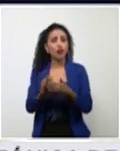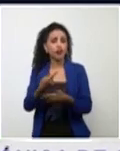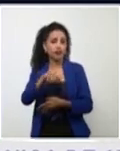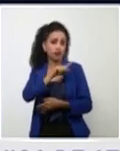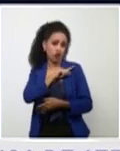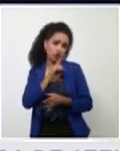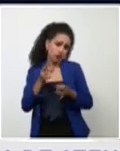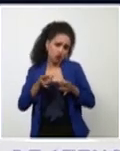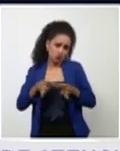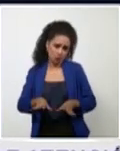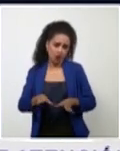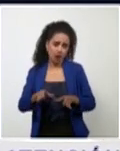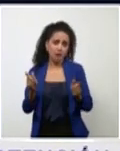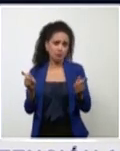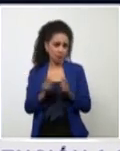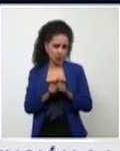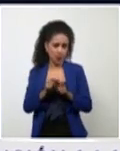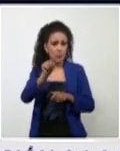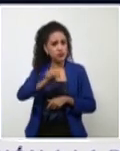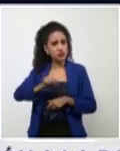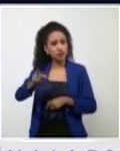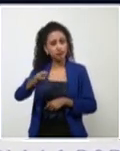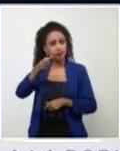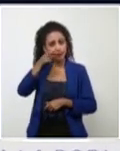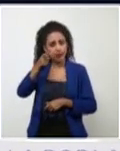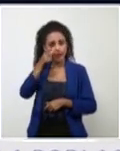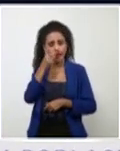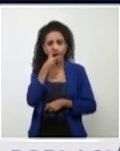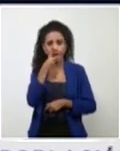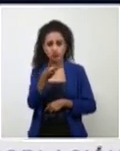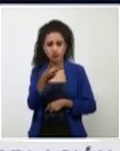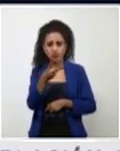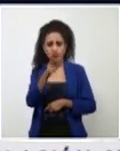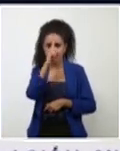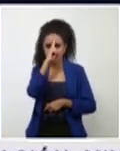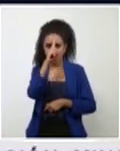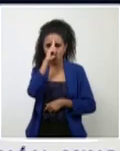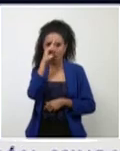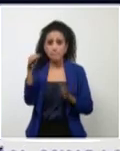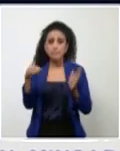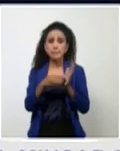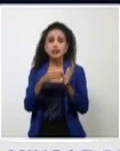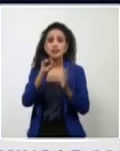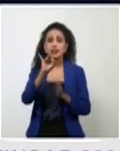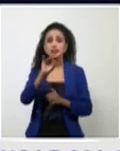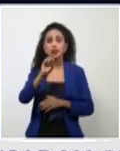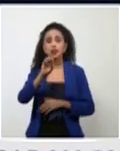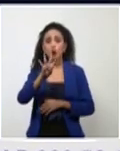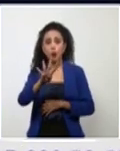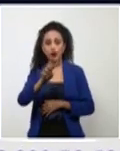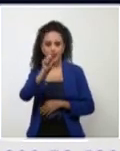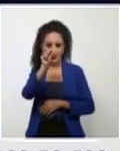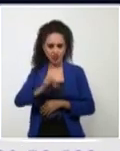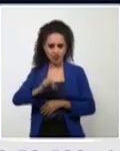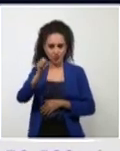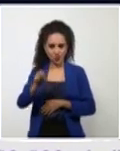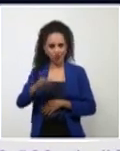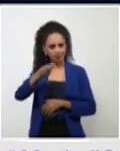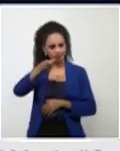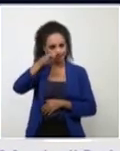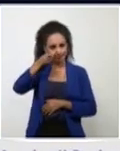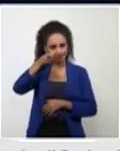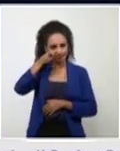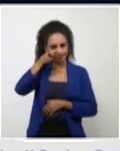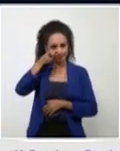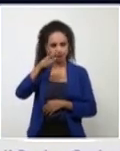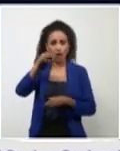are lower than in previous days, and it's logical. And 1,704 people are being monitored